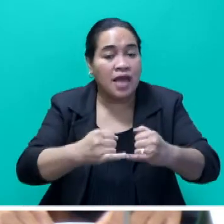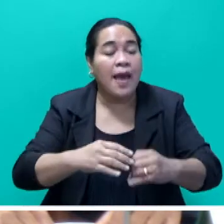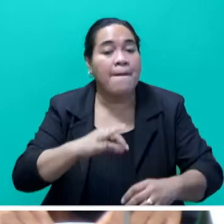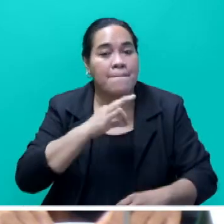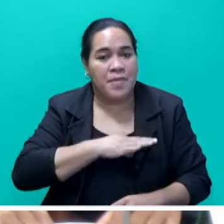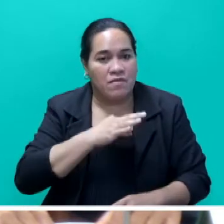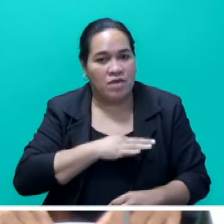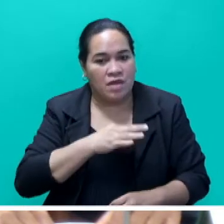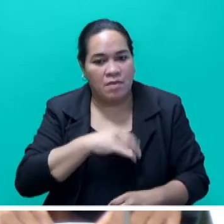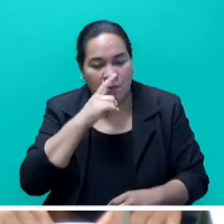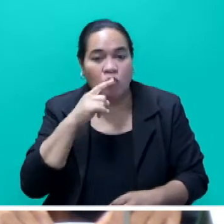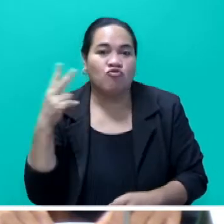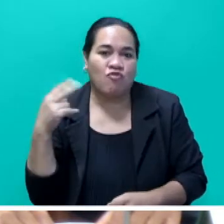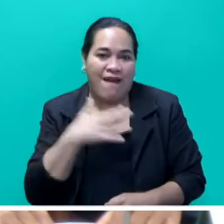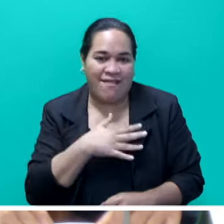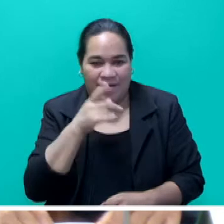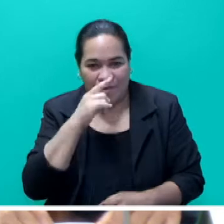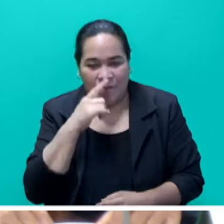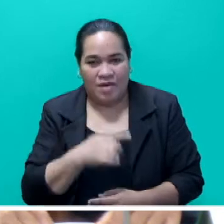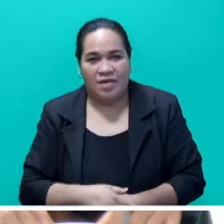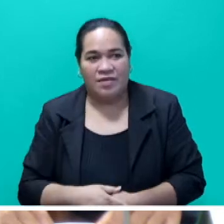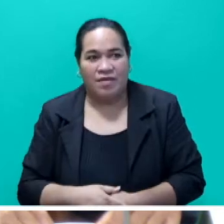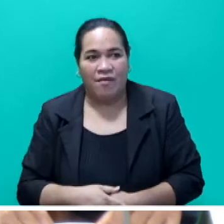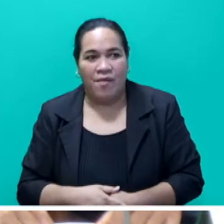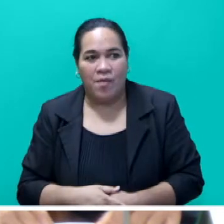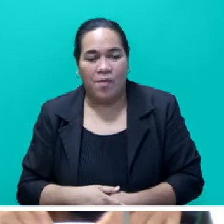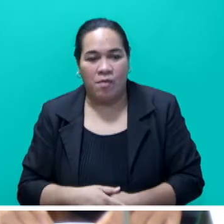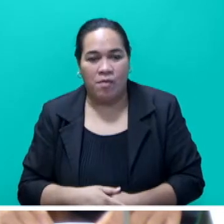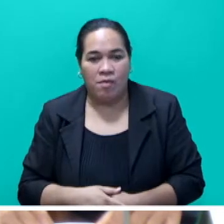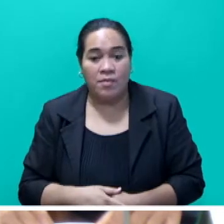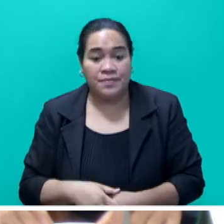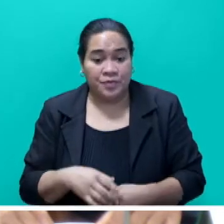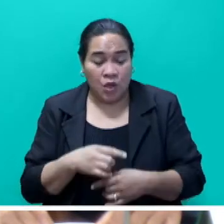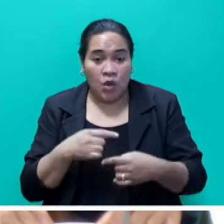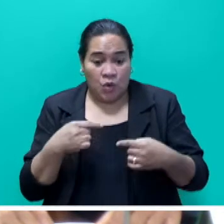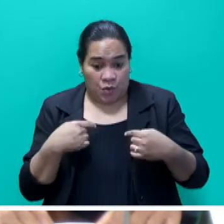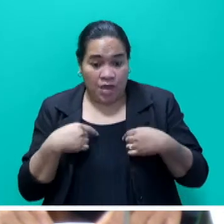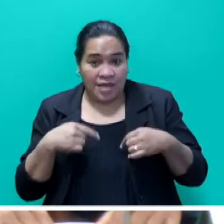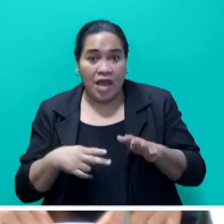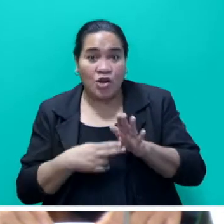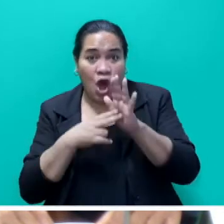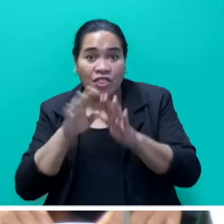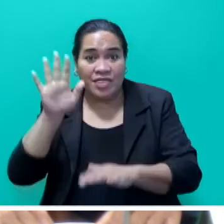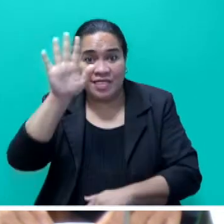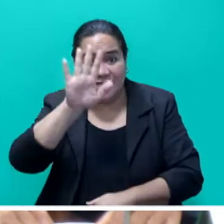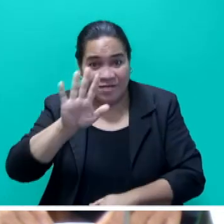a population of 200. So we, in the Northern Division,